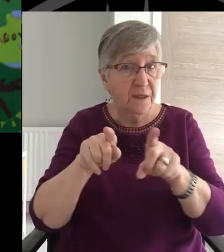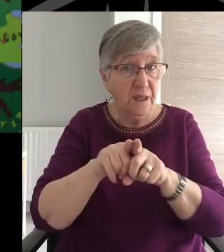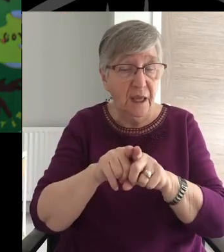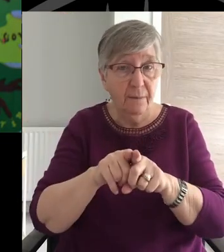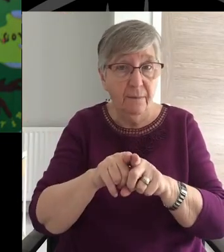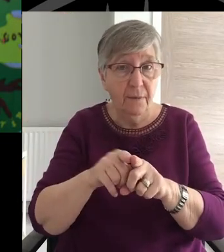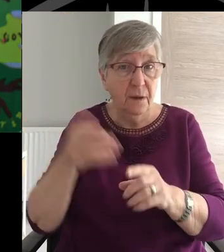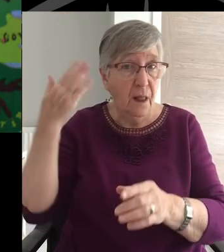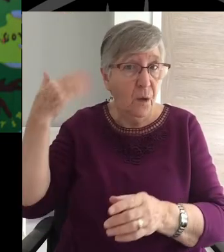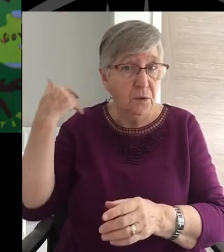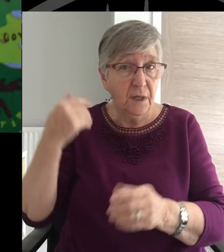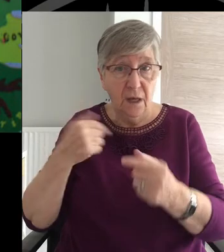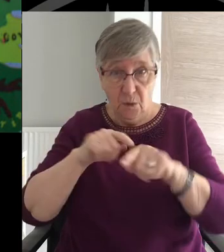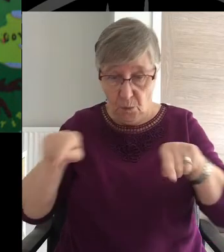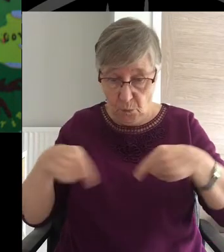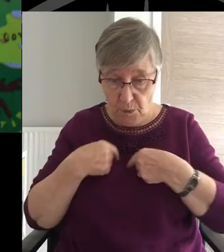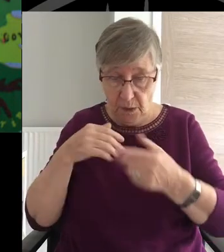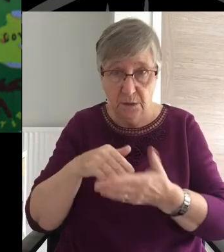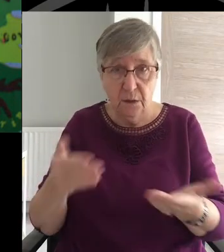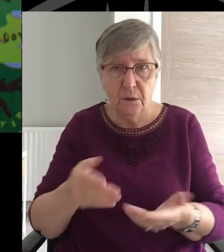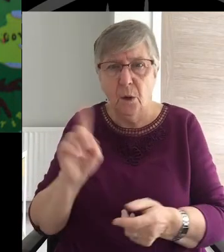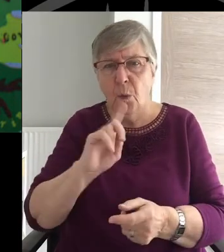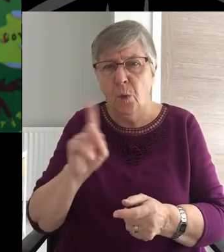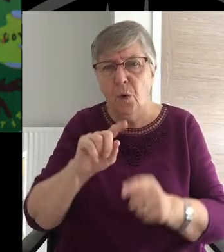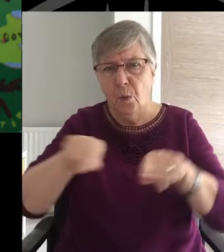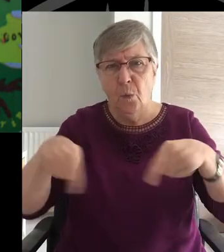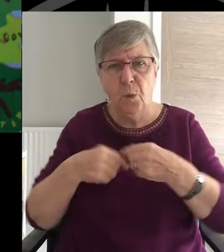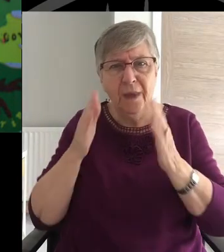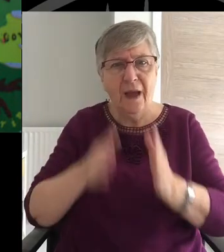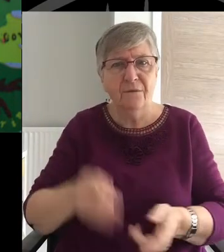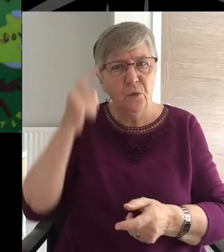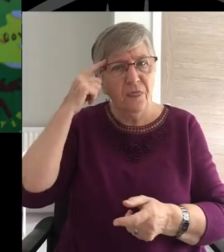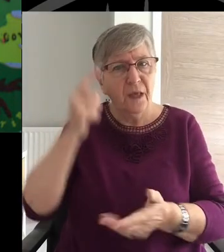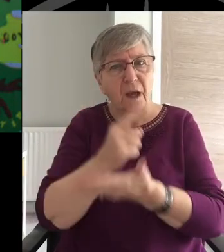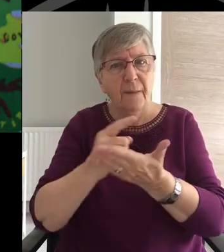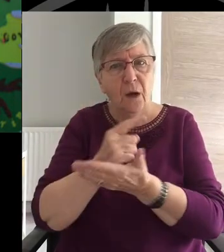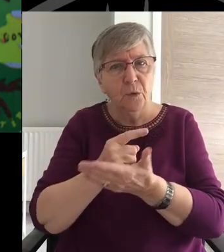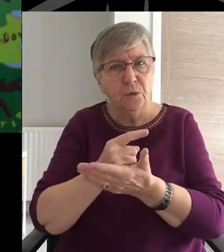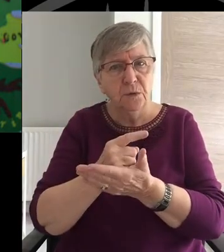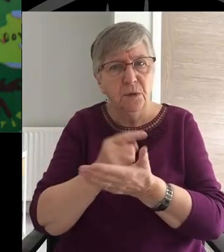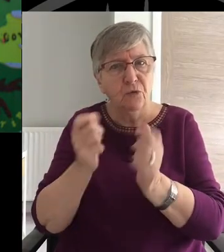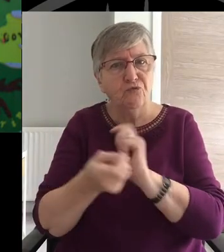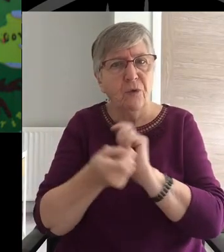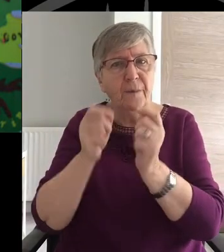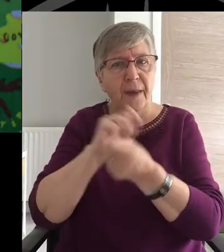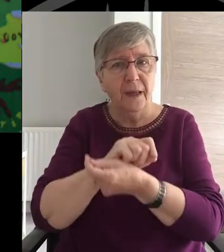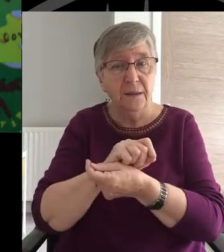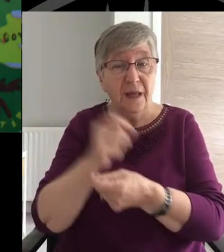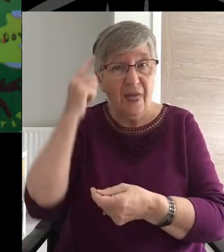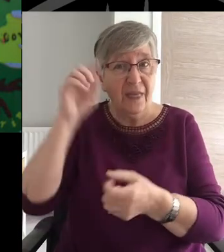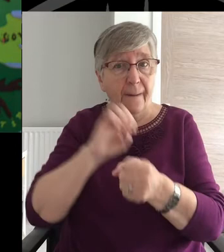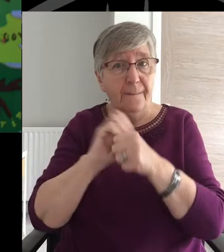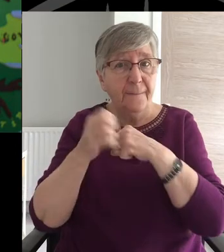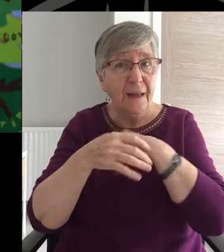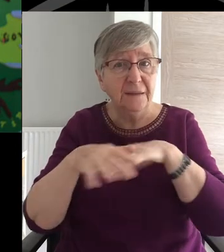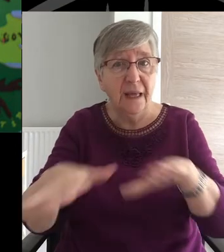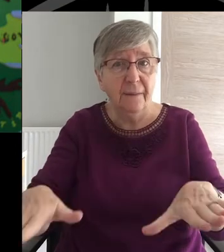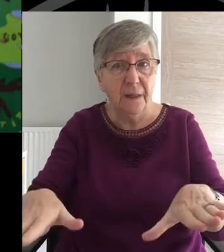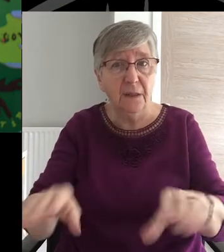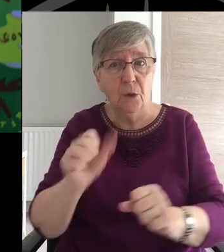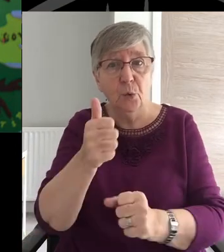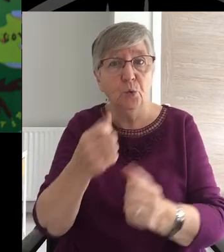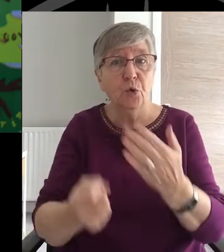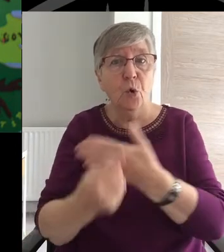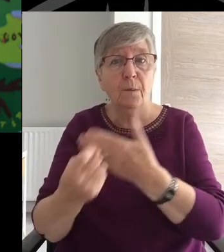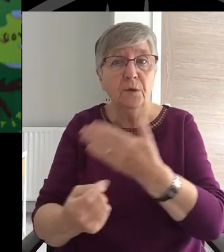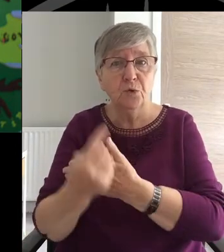time? What are our issues for repentance? I think the pandemic has given good opportunity to take